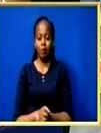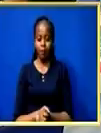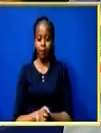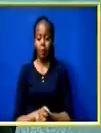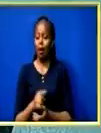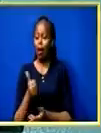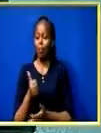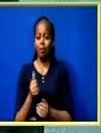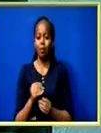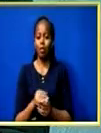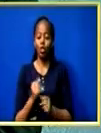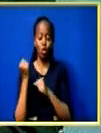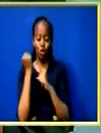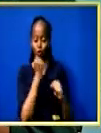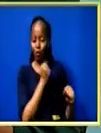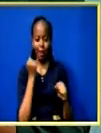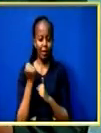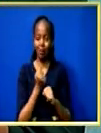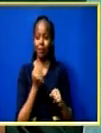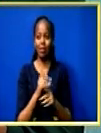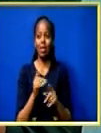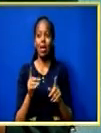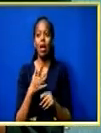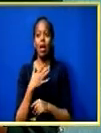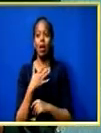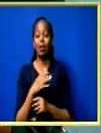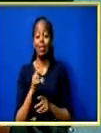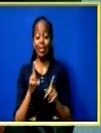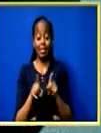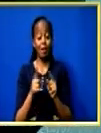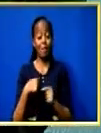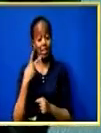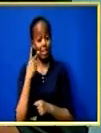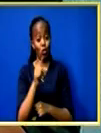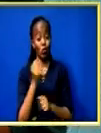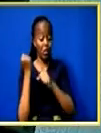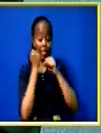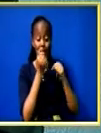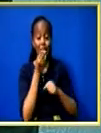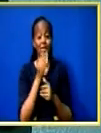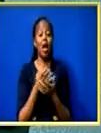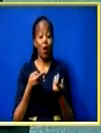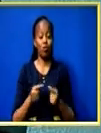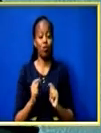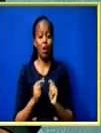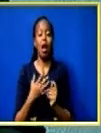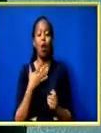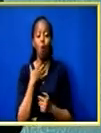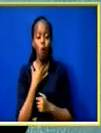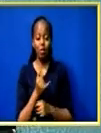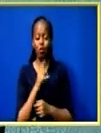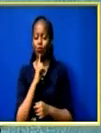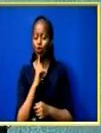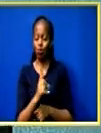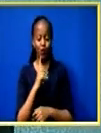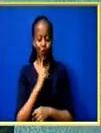What else, Malim? Sugar cane. I saw you taking sugar cane the other day. I wanted to be sure